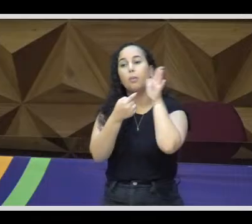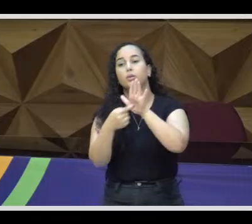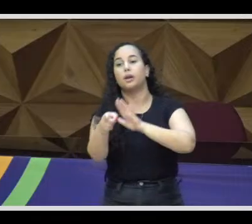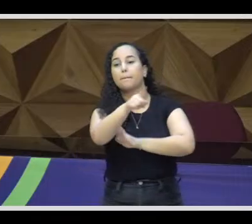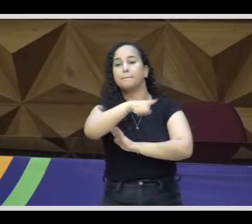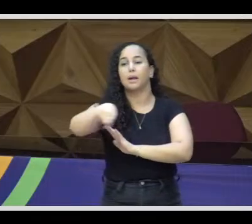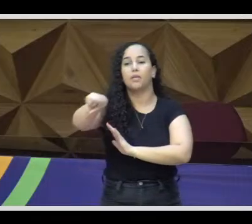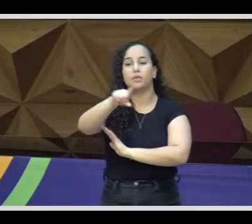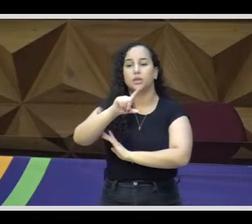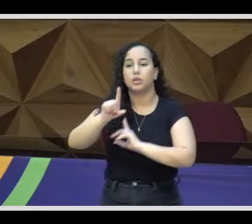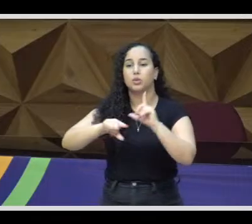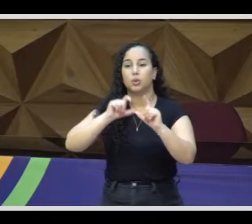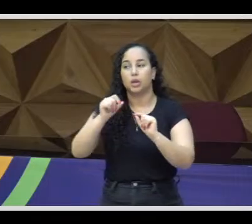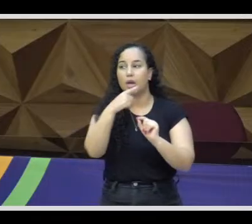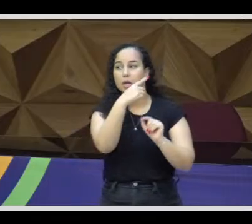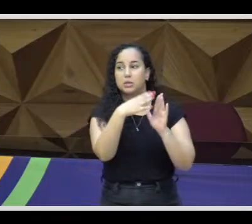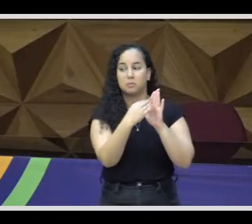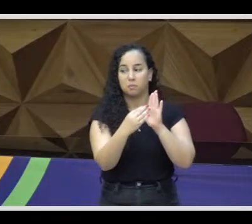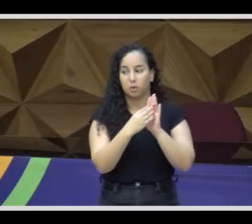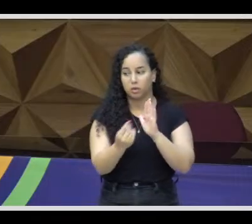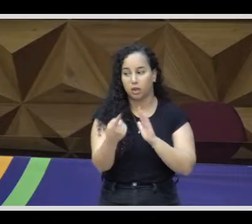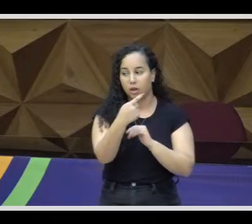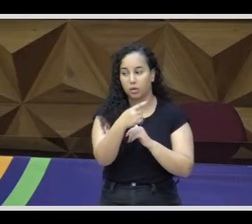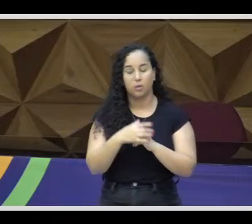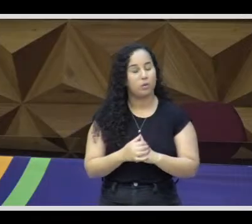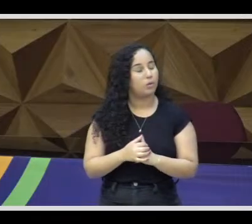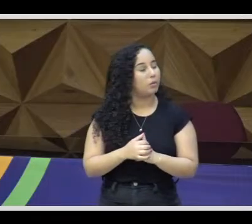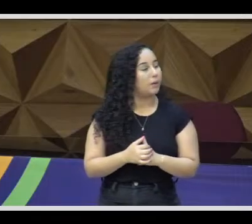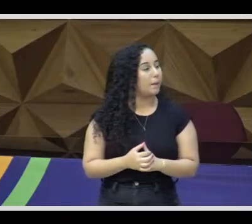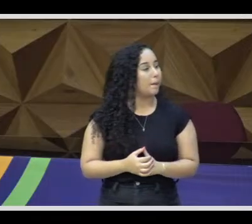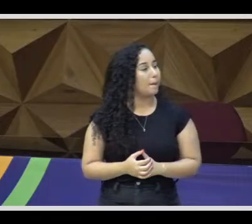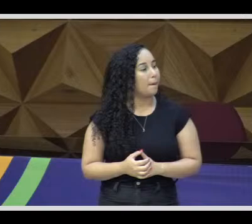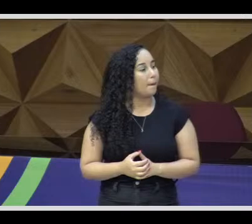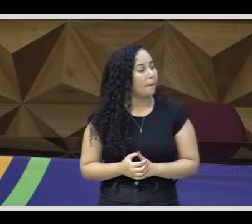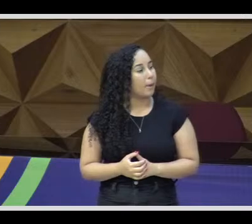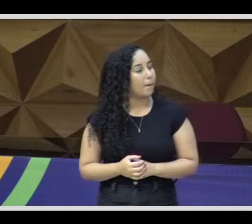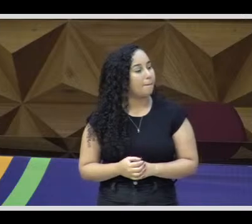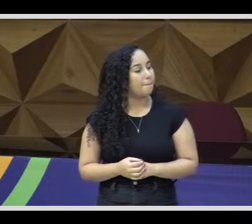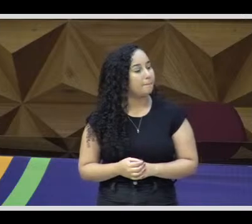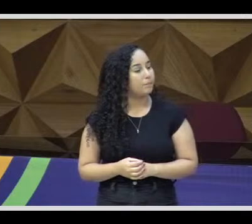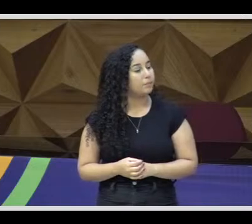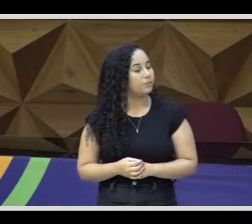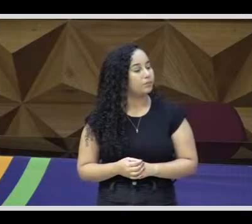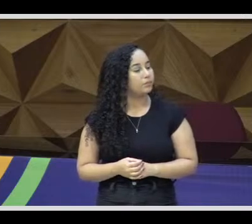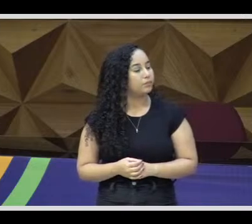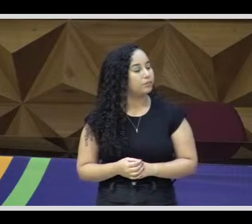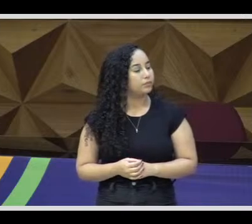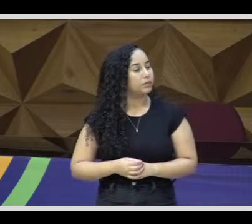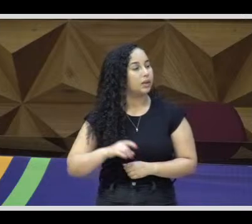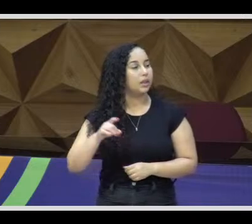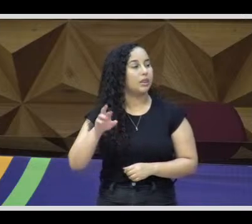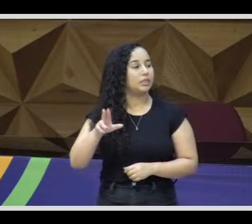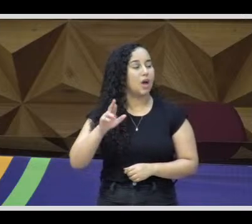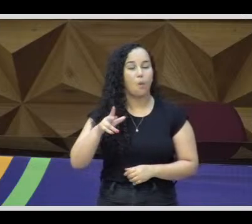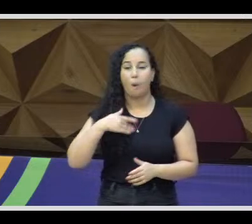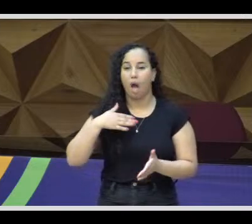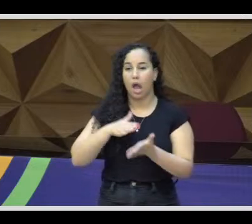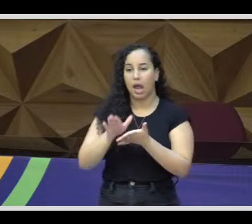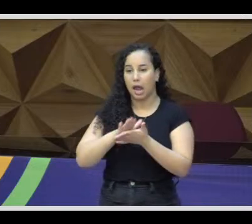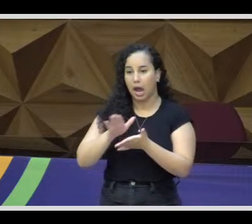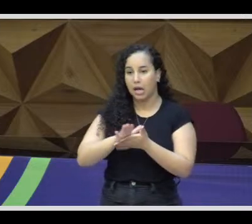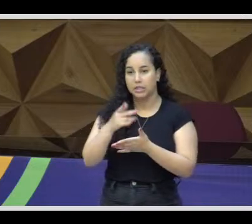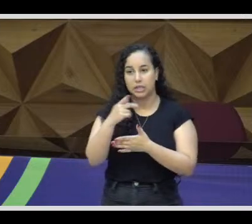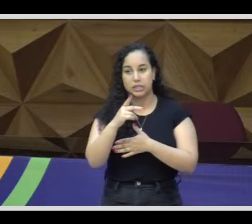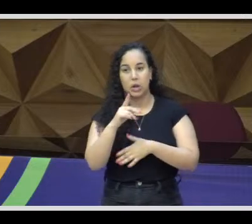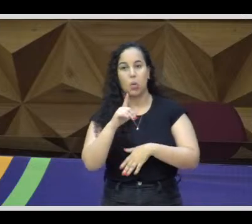with this kind of modeling and mapping all these identities is, don't spend your time trying